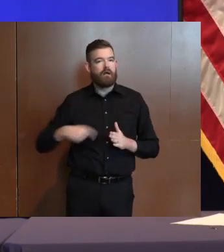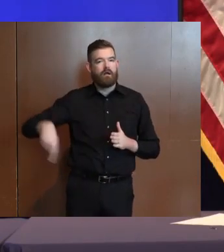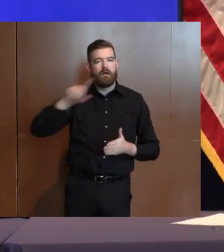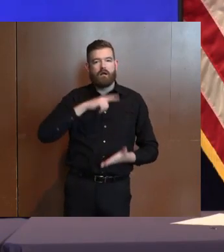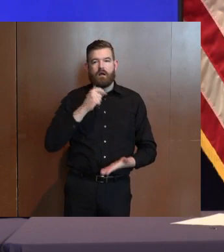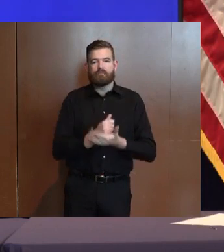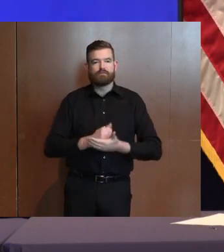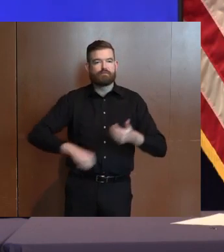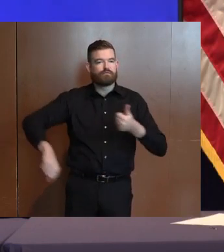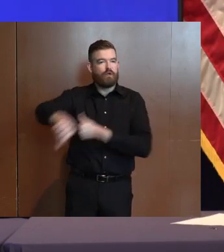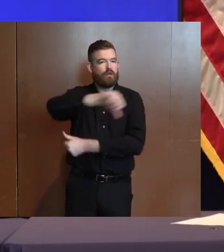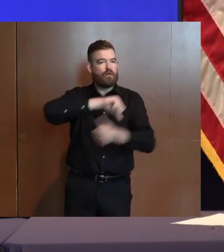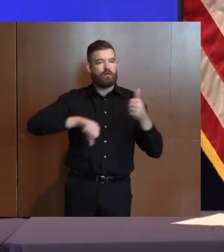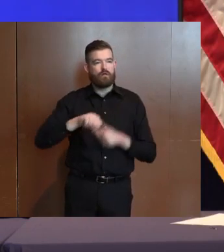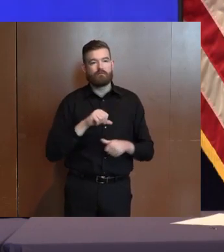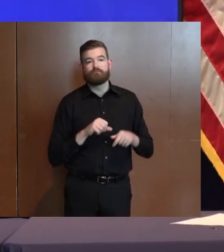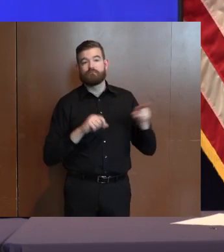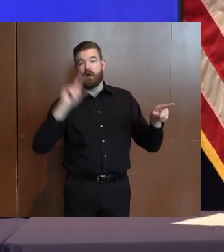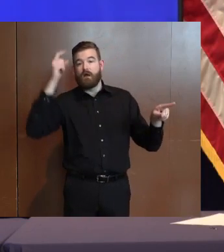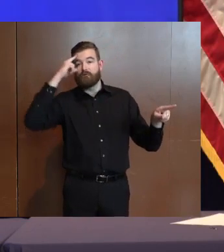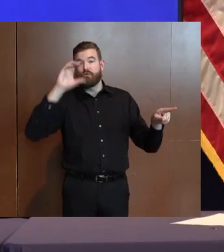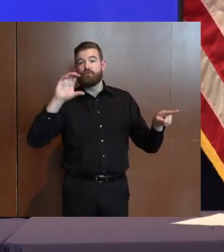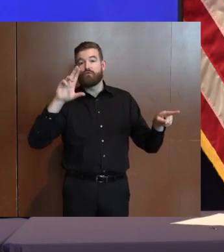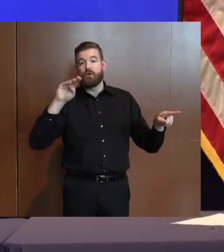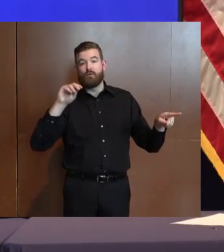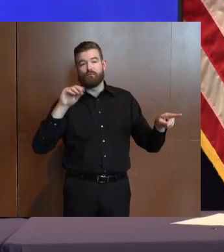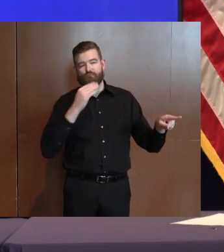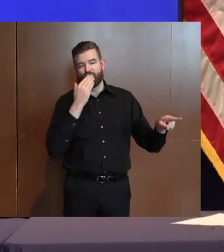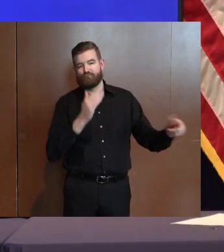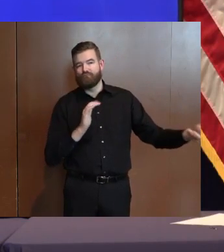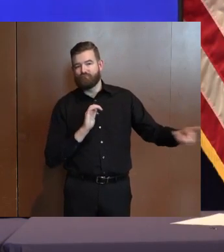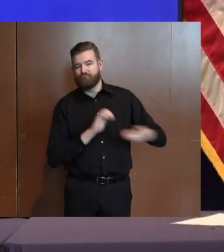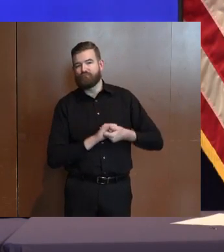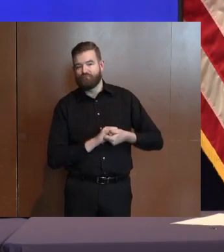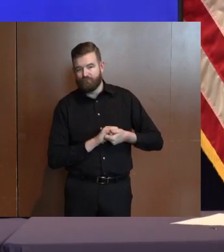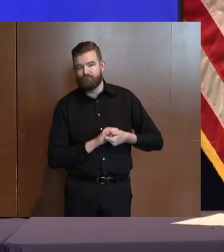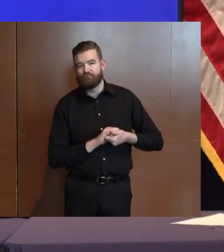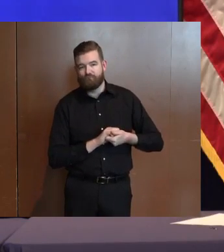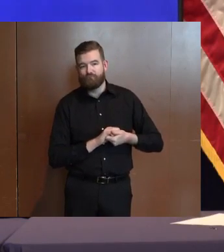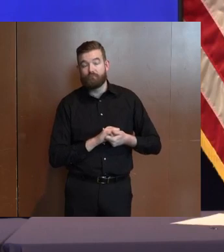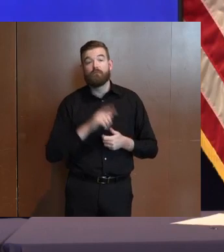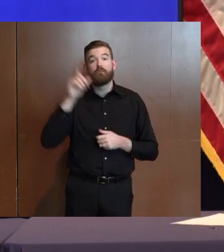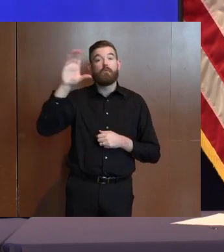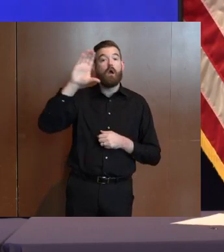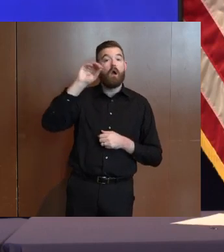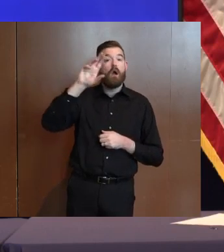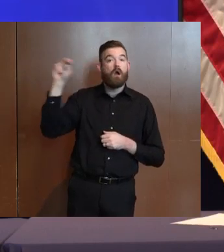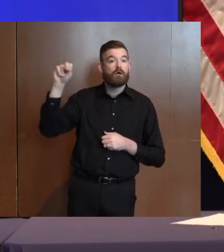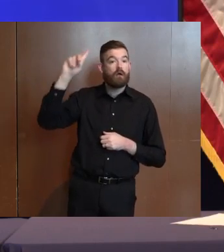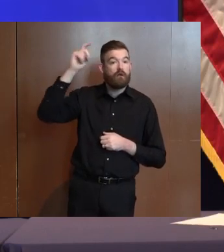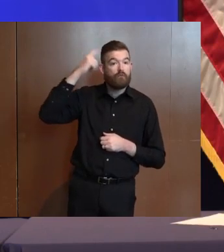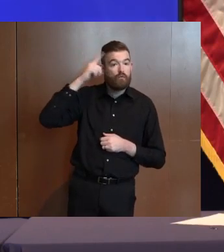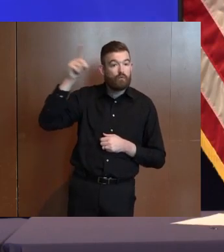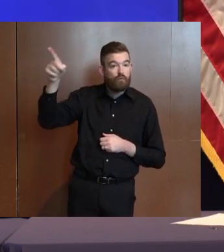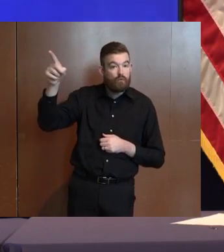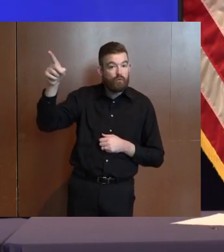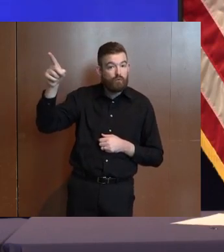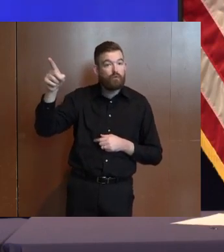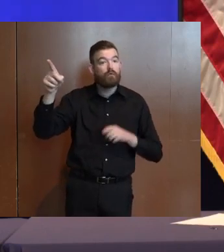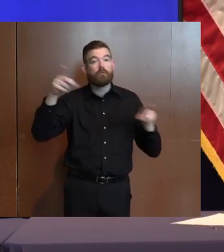Cuomo. And I would also have on that list, high on that list, Governor Lamont in Connecticut, Governor Wolf in Pennsylvania, Governor Carney